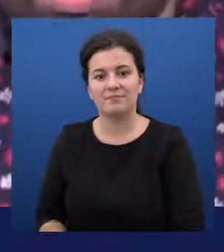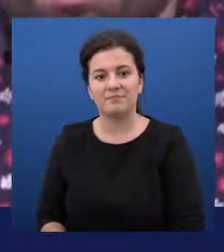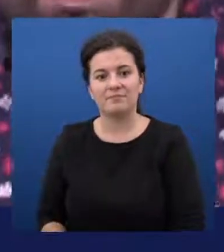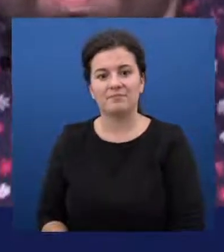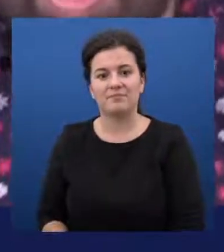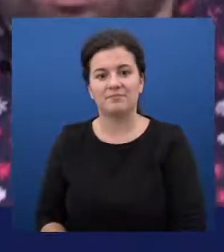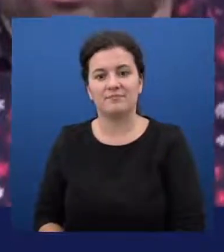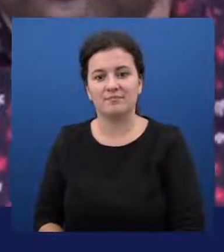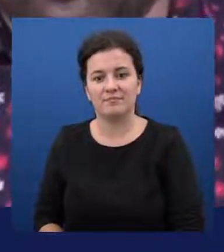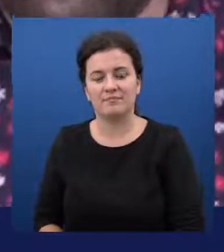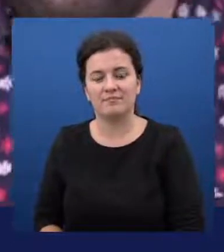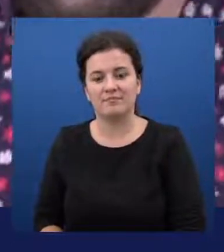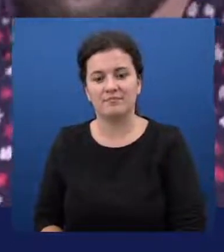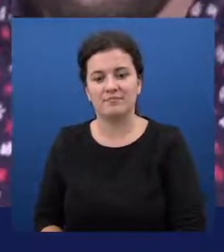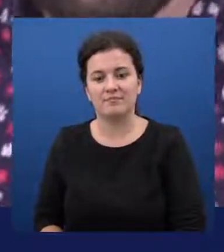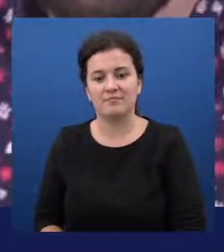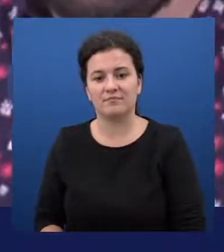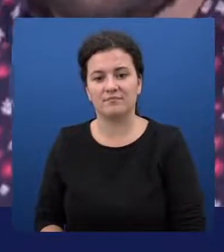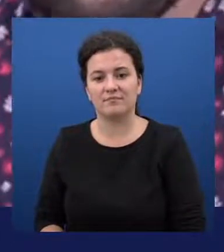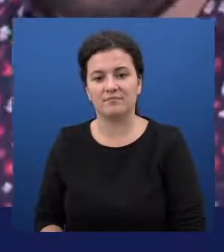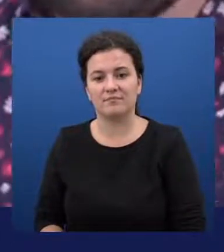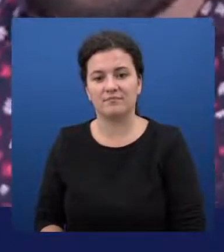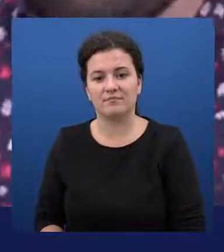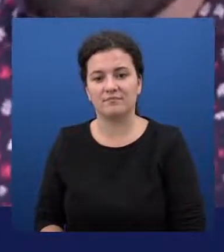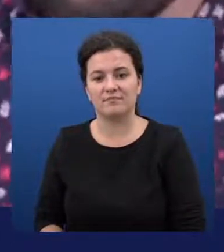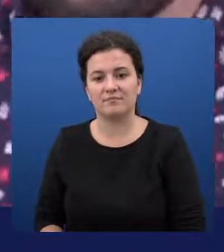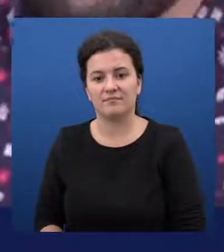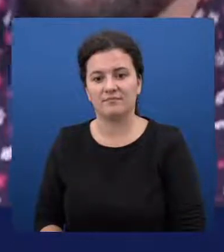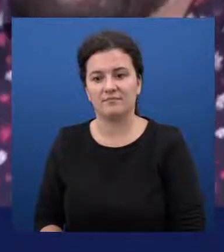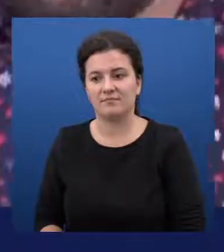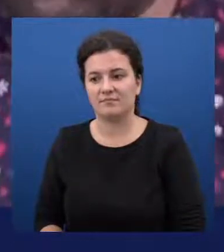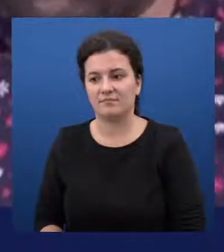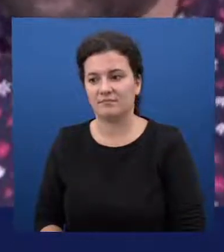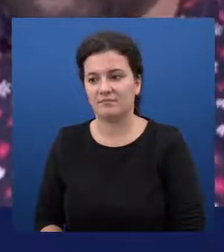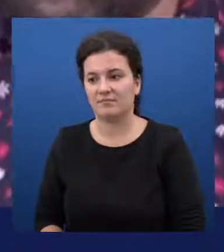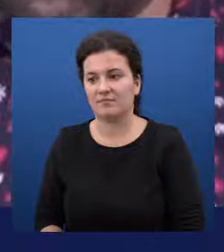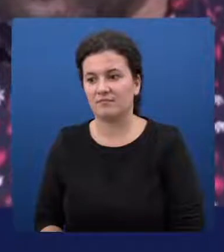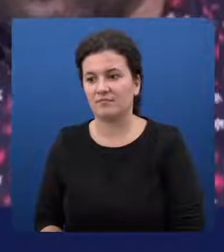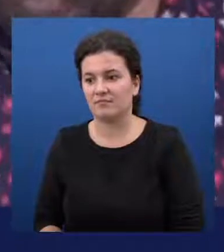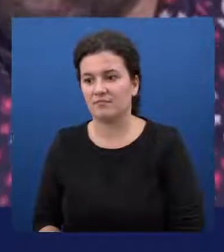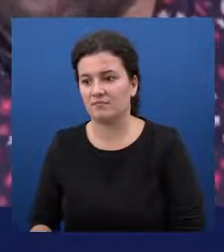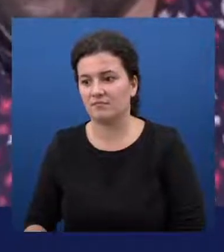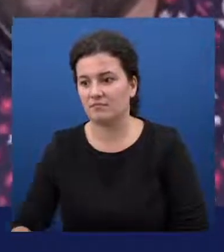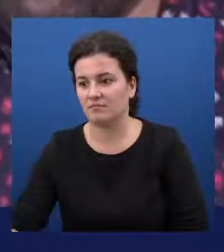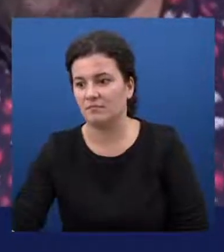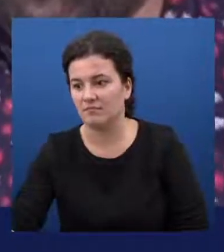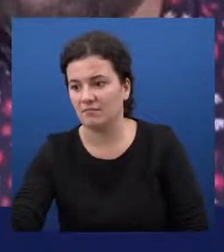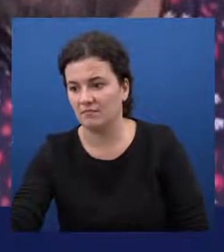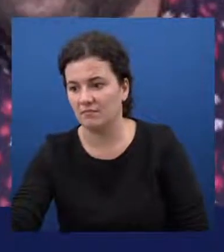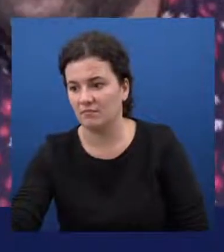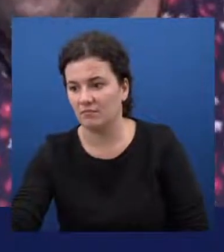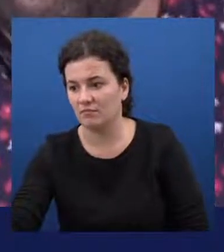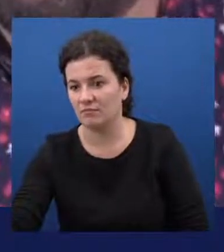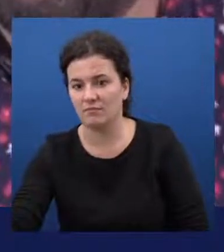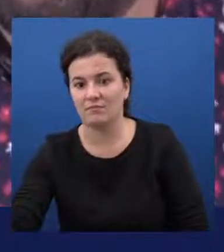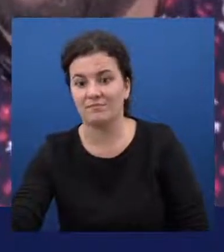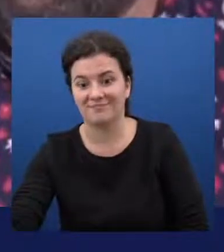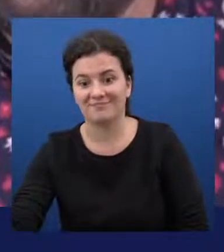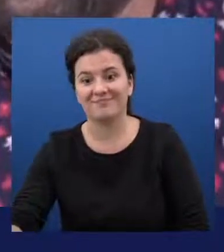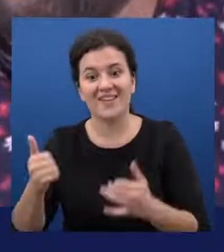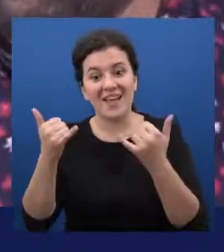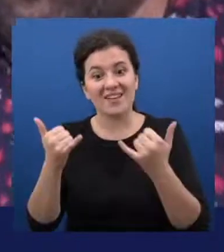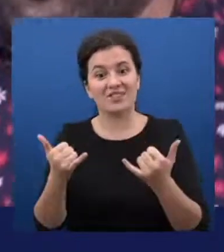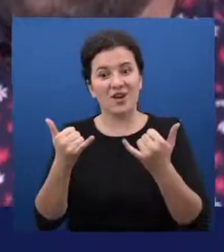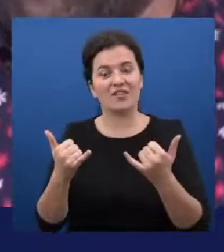educators, right? And like there was like other company salespeople, and I was like, I think I'm at the wrong meeting. But